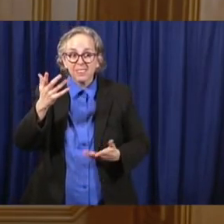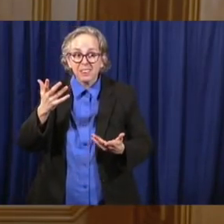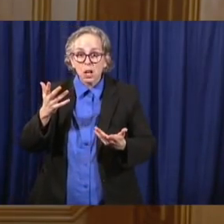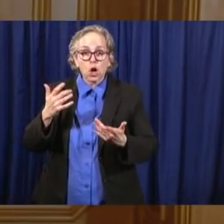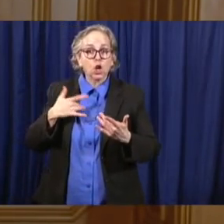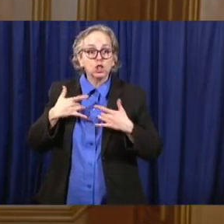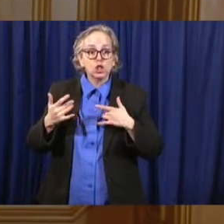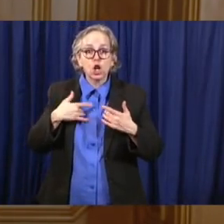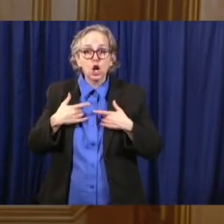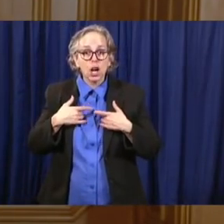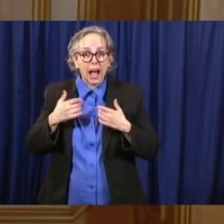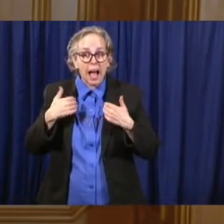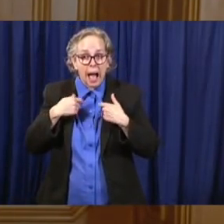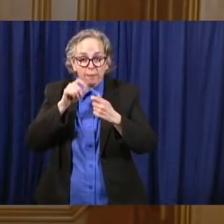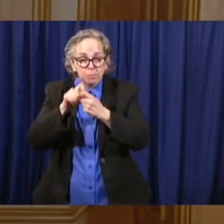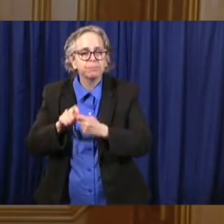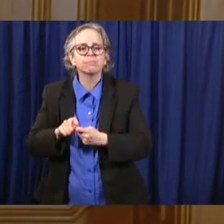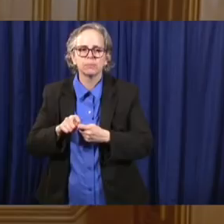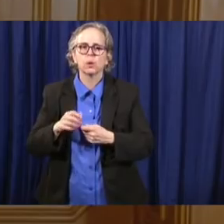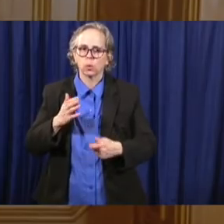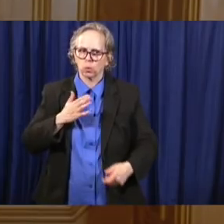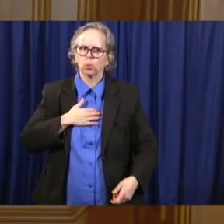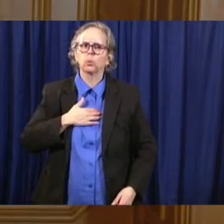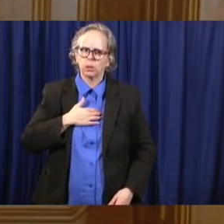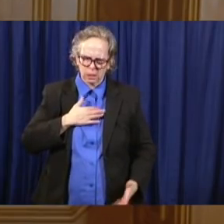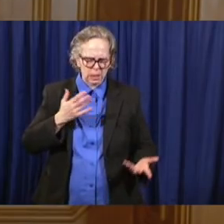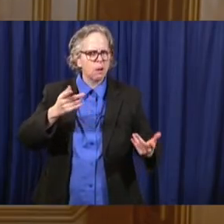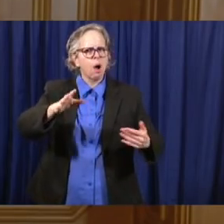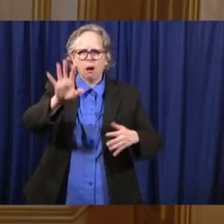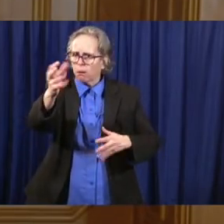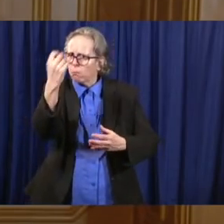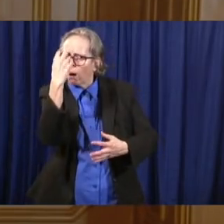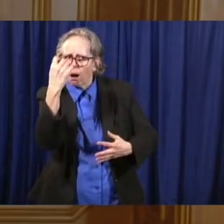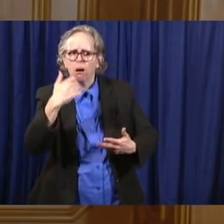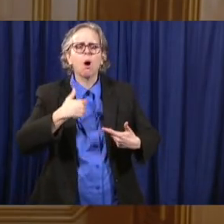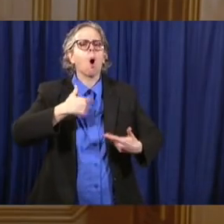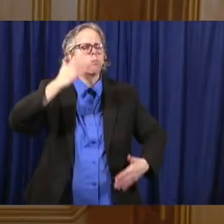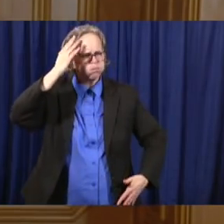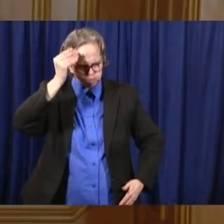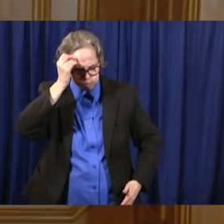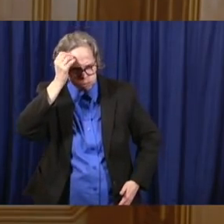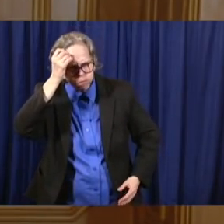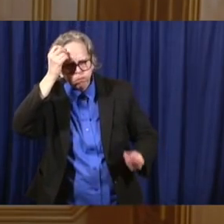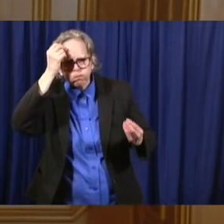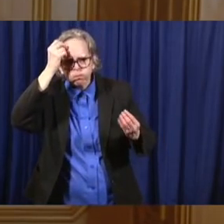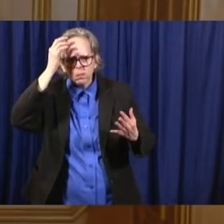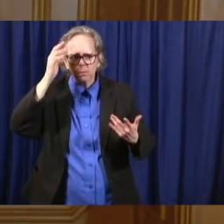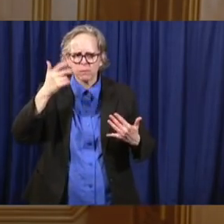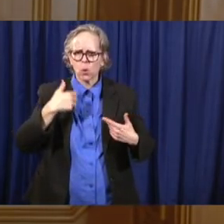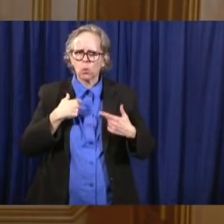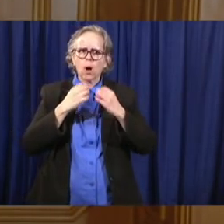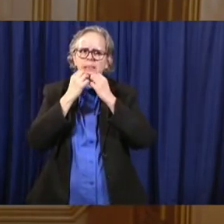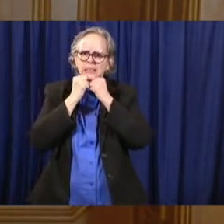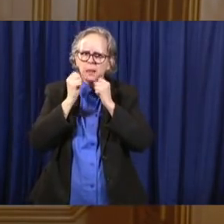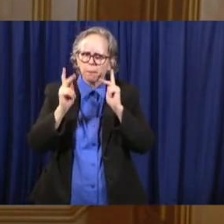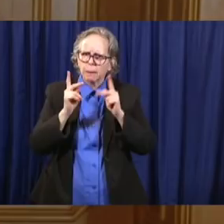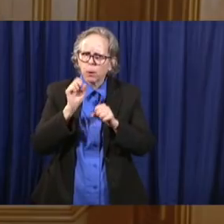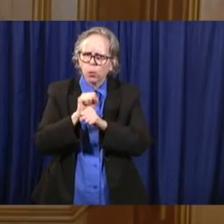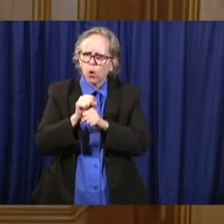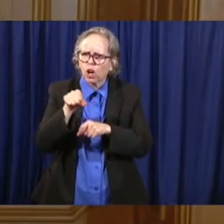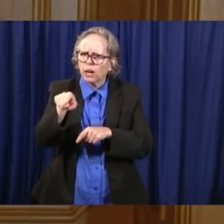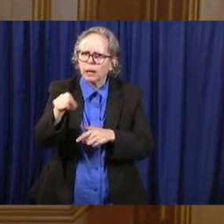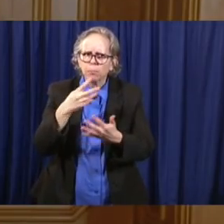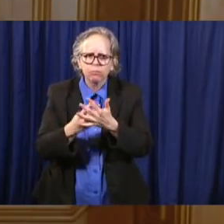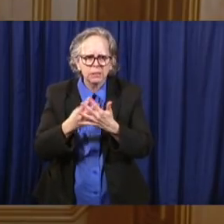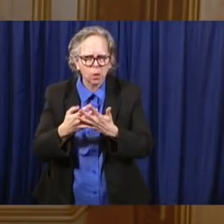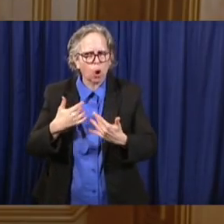we will look at those. I have great concern for the people who work in our prison. We do have